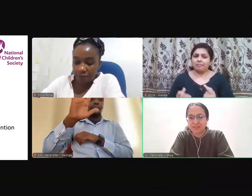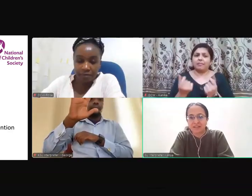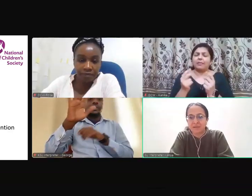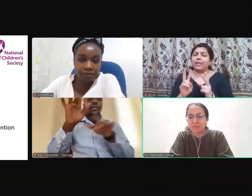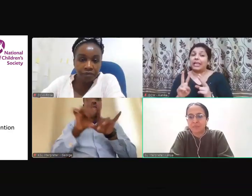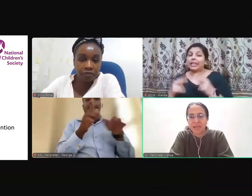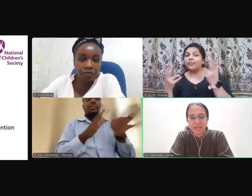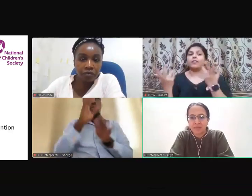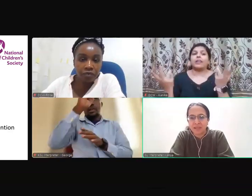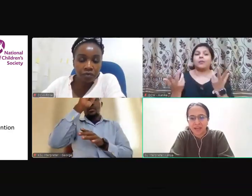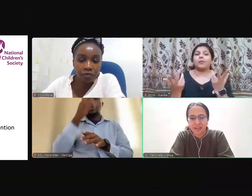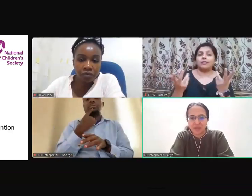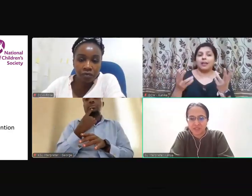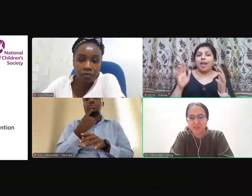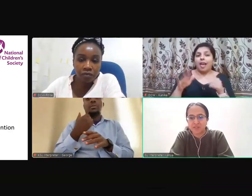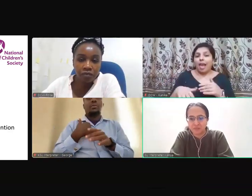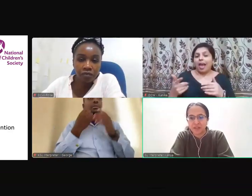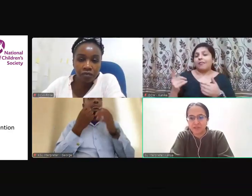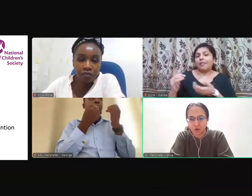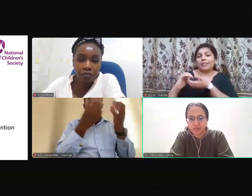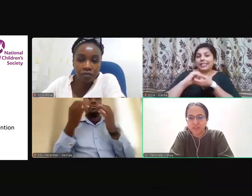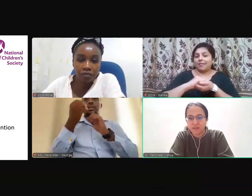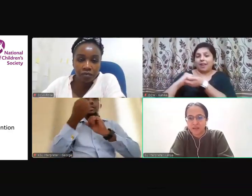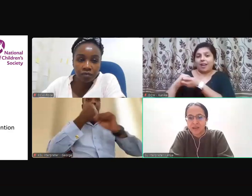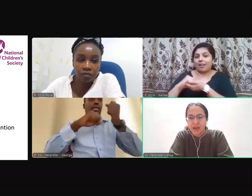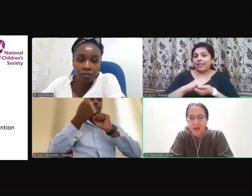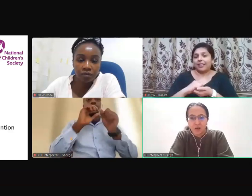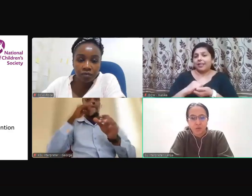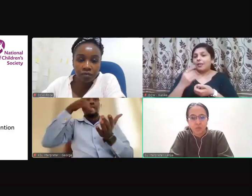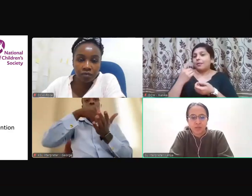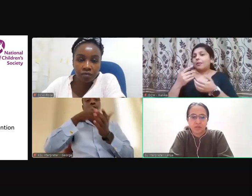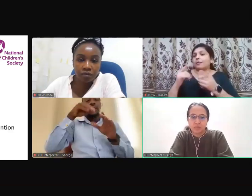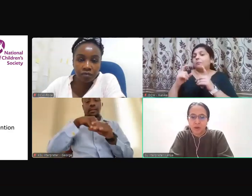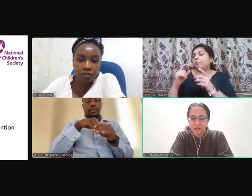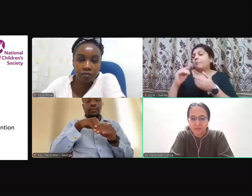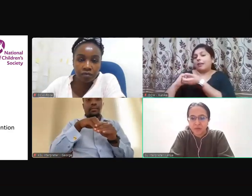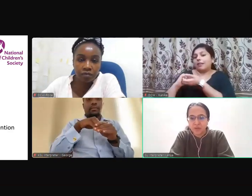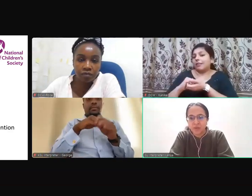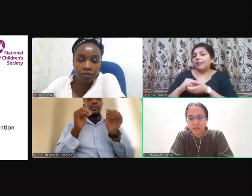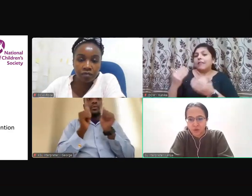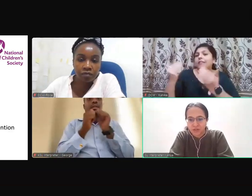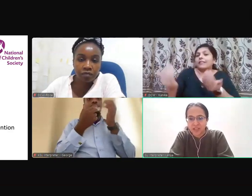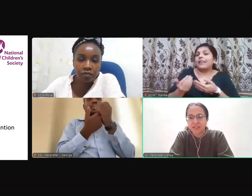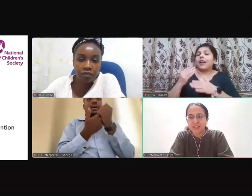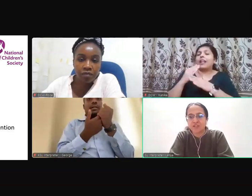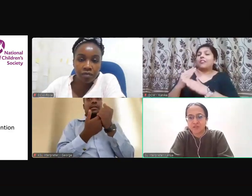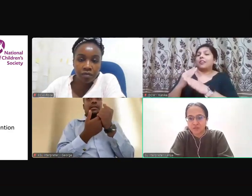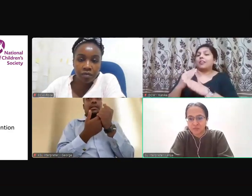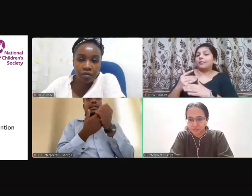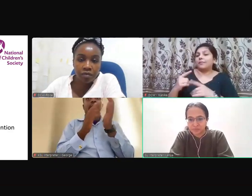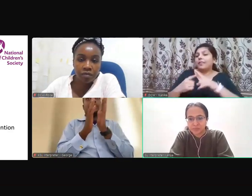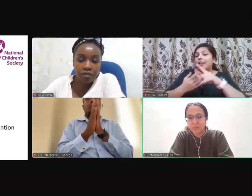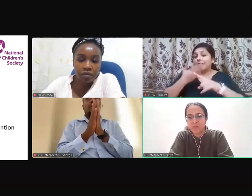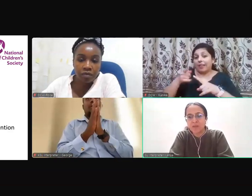said, there are many, many activities that we've been involved in with partnering with various